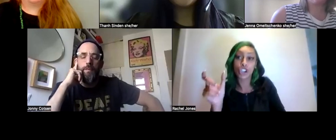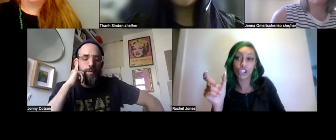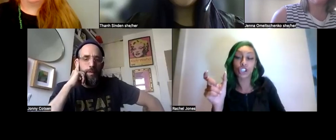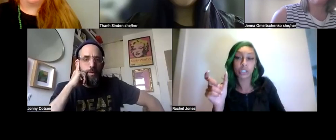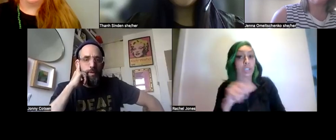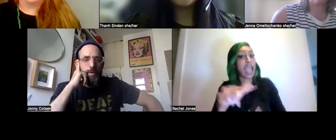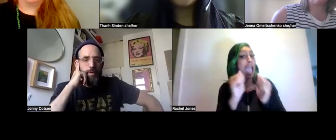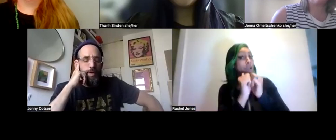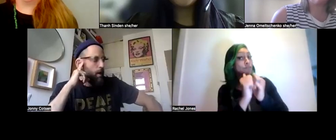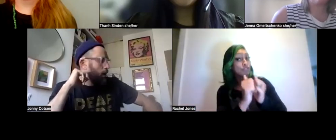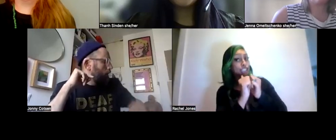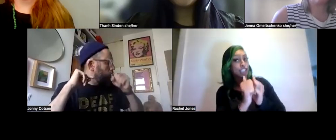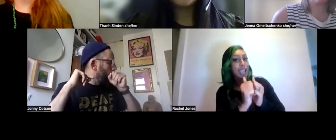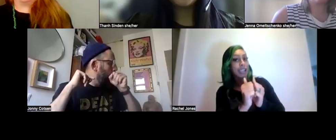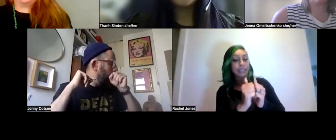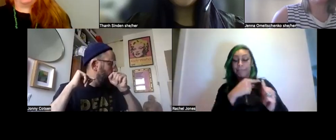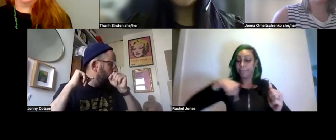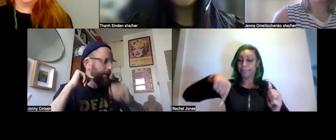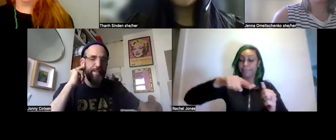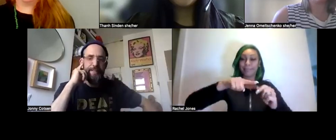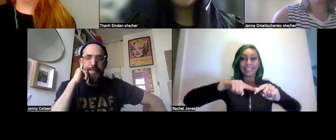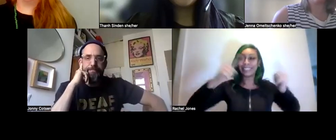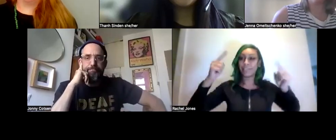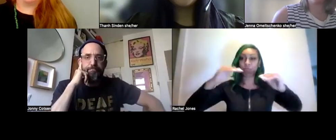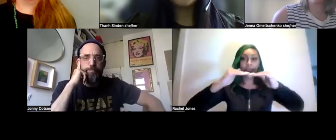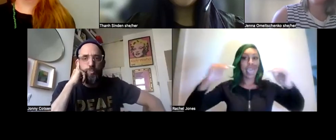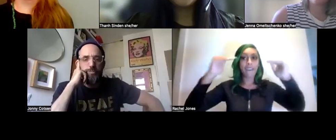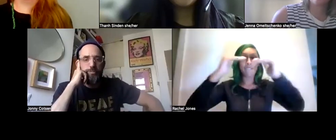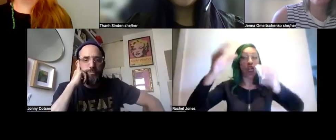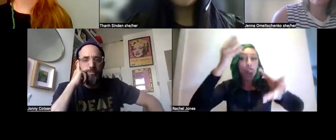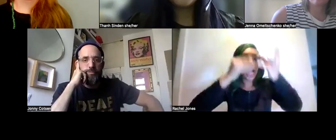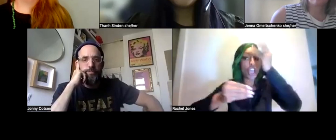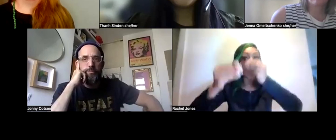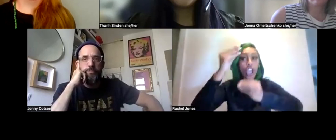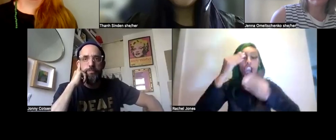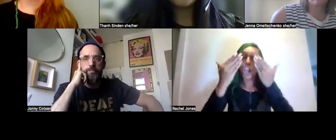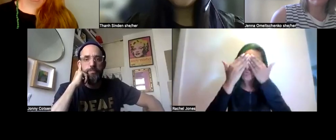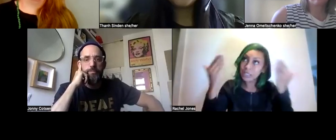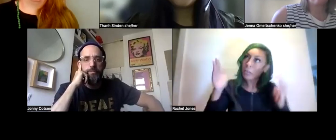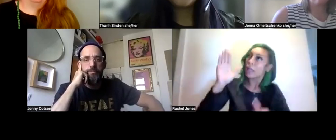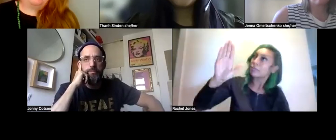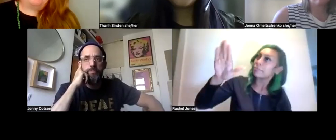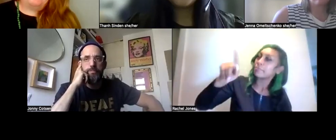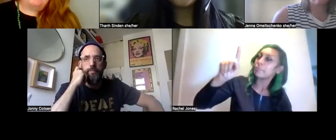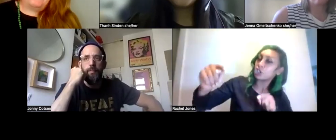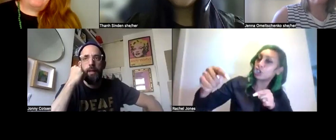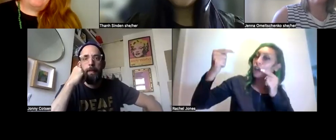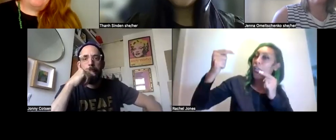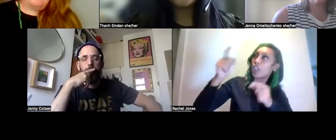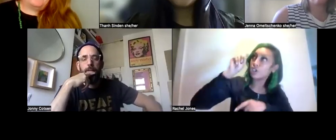be appreciative that we are all at different stages of learning. So just respecting the person and challenge the idea.